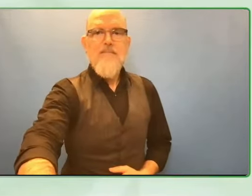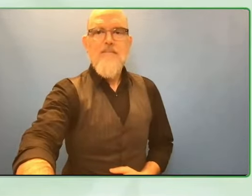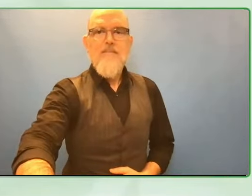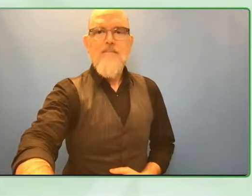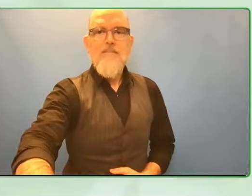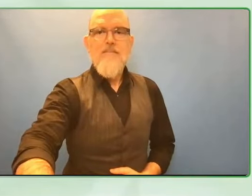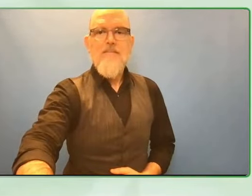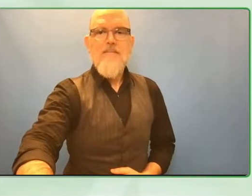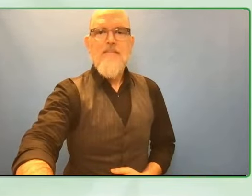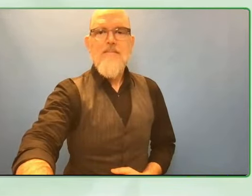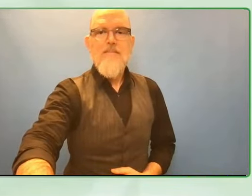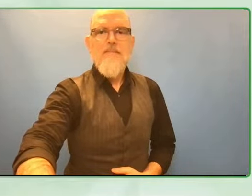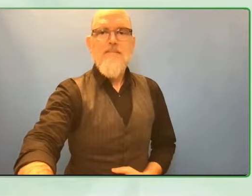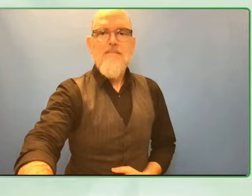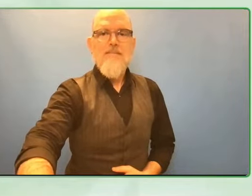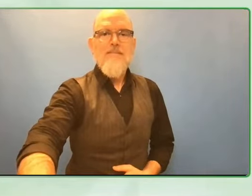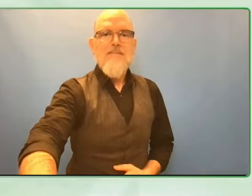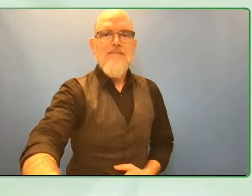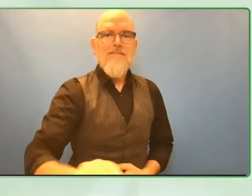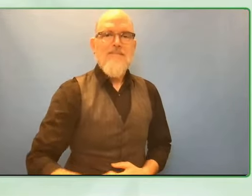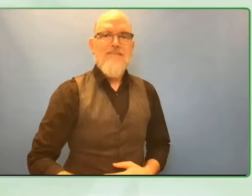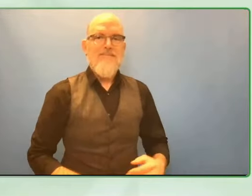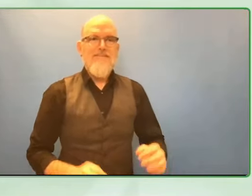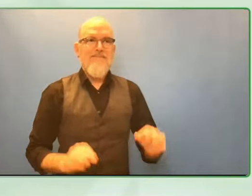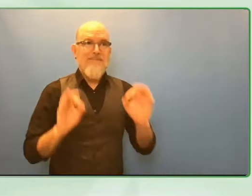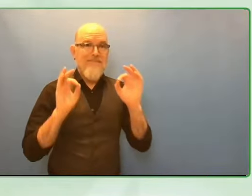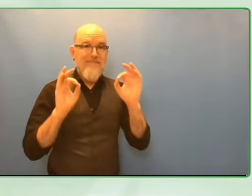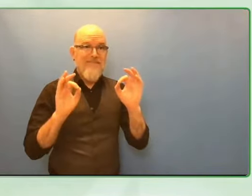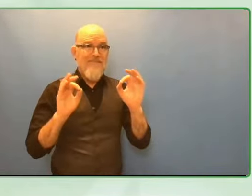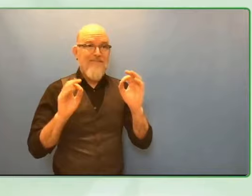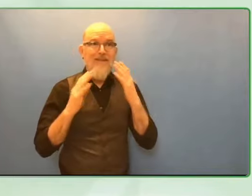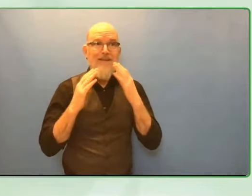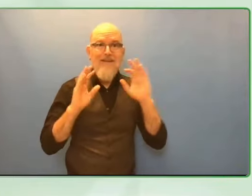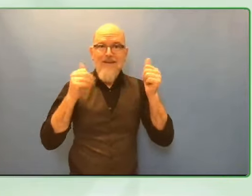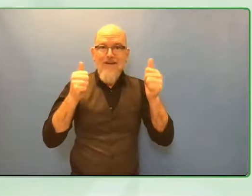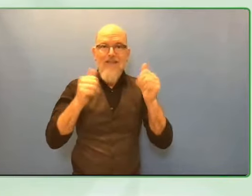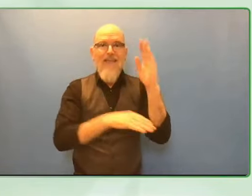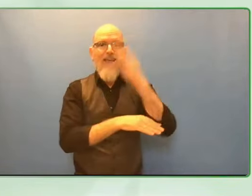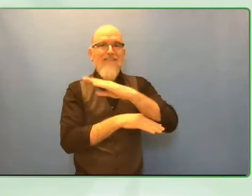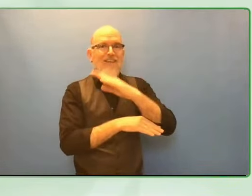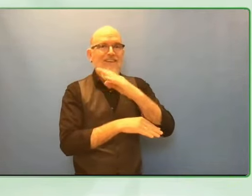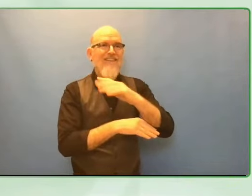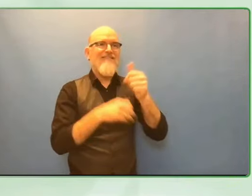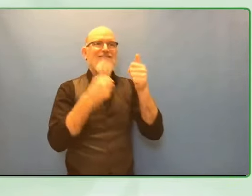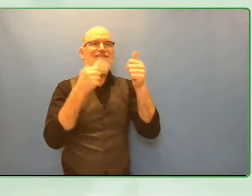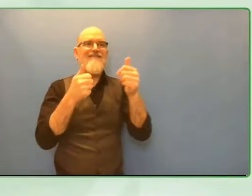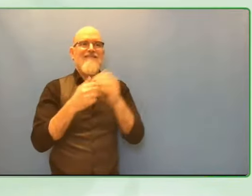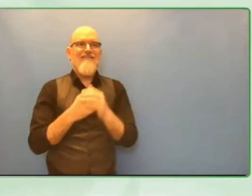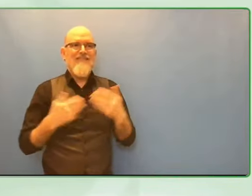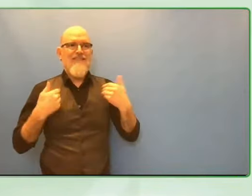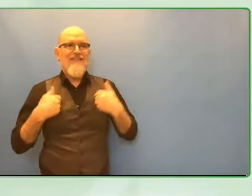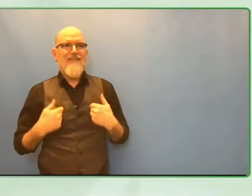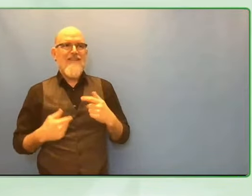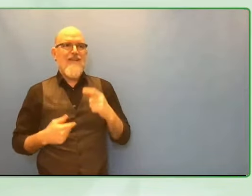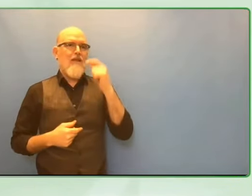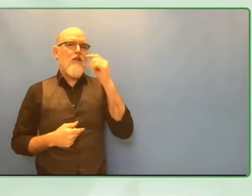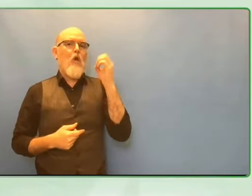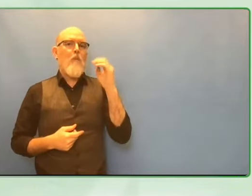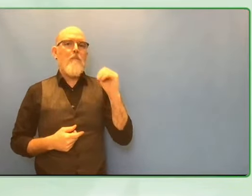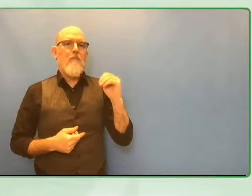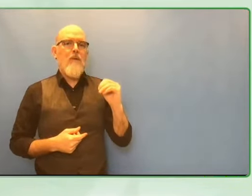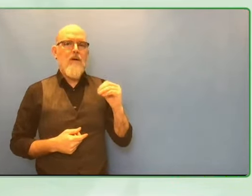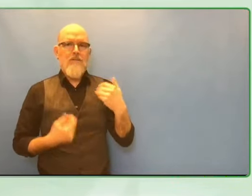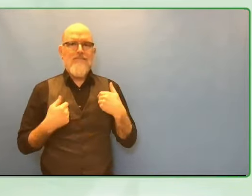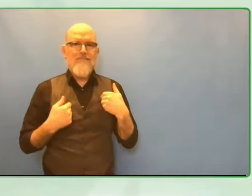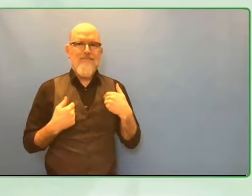I'll start again. Good afternoon. I'm Tom Butcher of the Zero Project, and I'm honored to be here today with